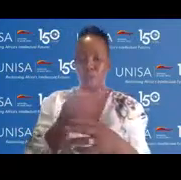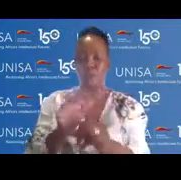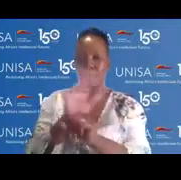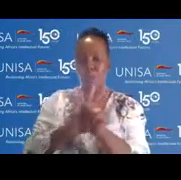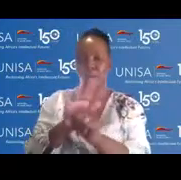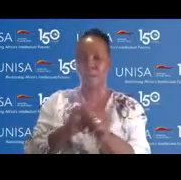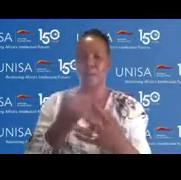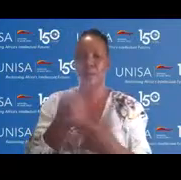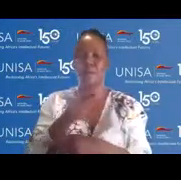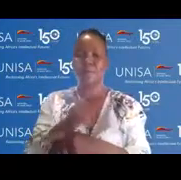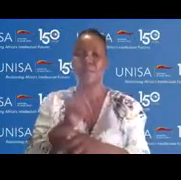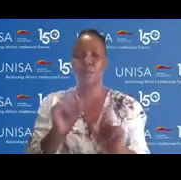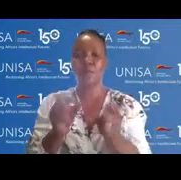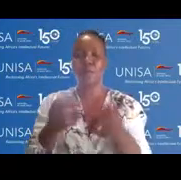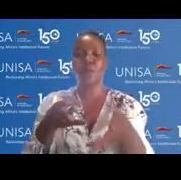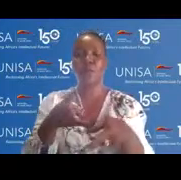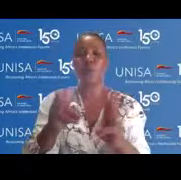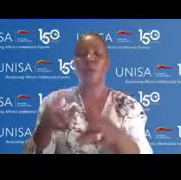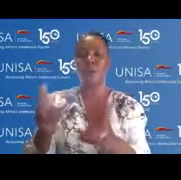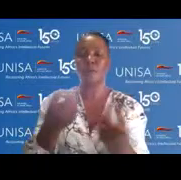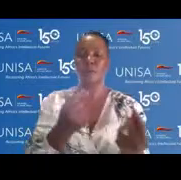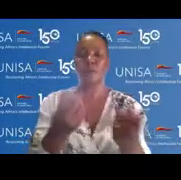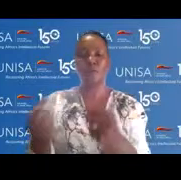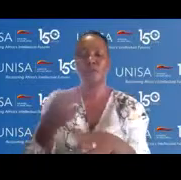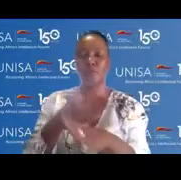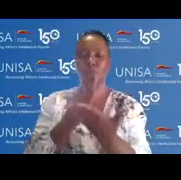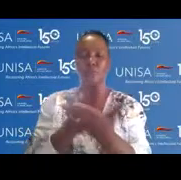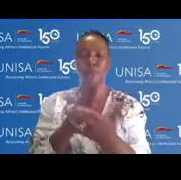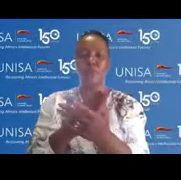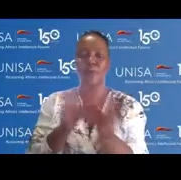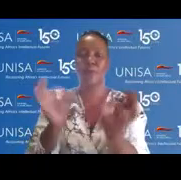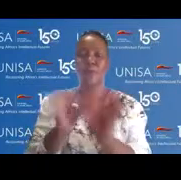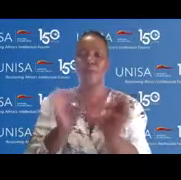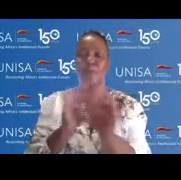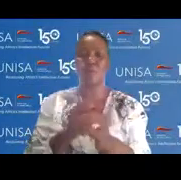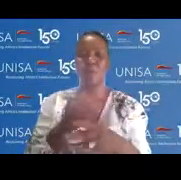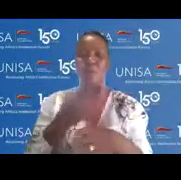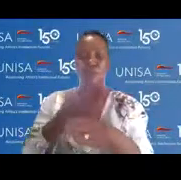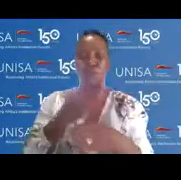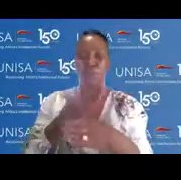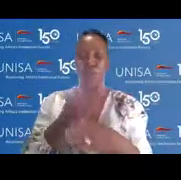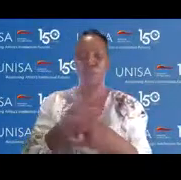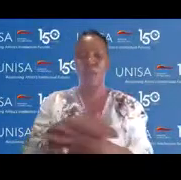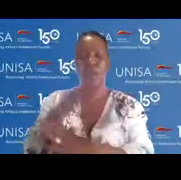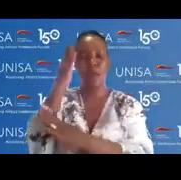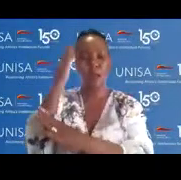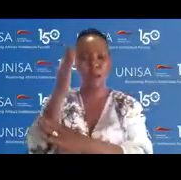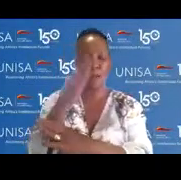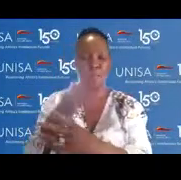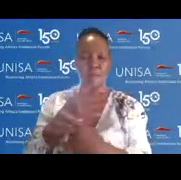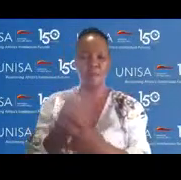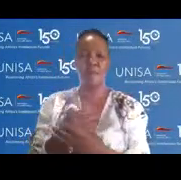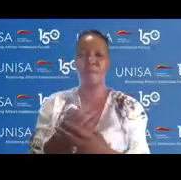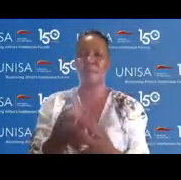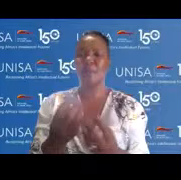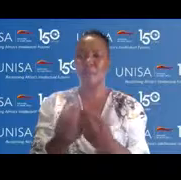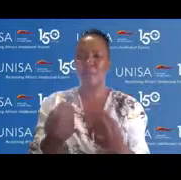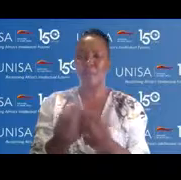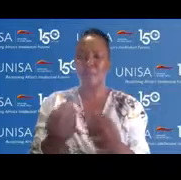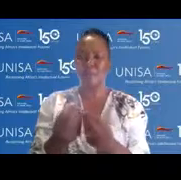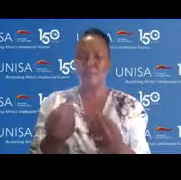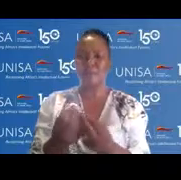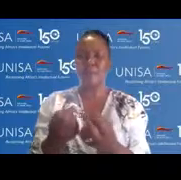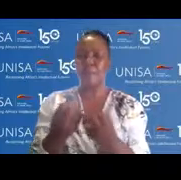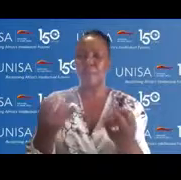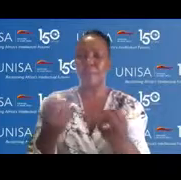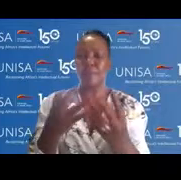way of doing it, just to make sure that there's nothing running. I know people have bazillion things running, and then they wonder why the device is